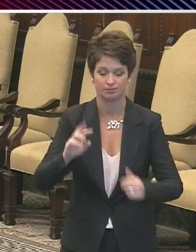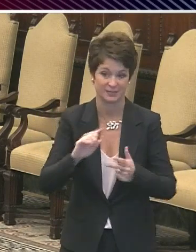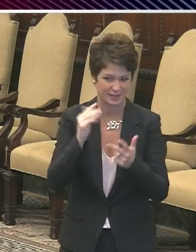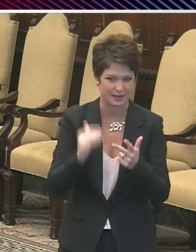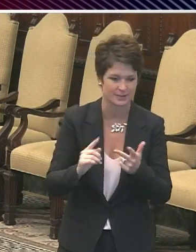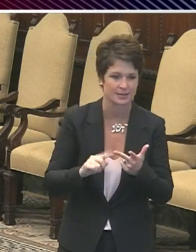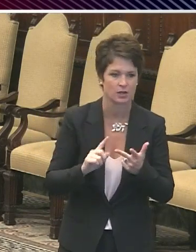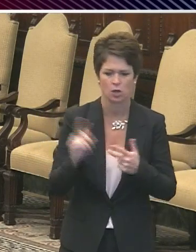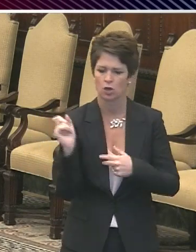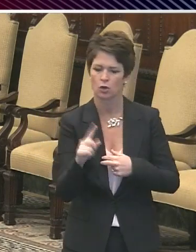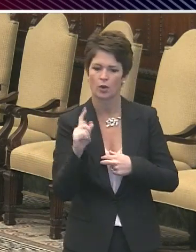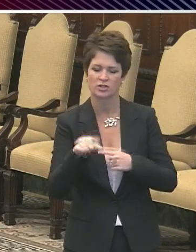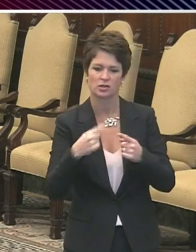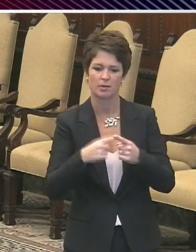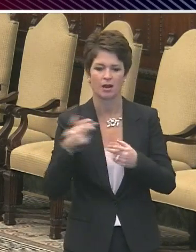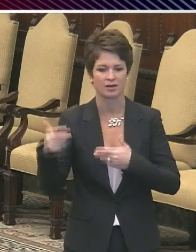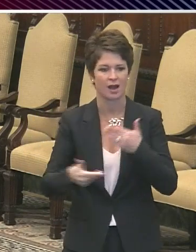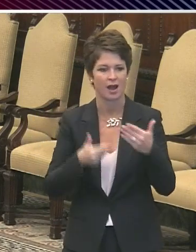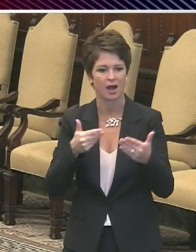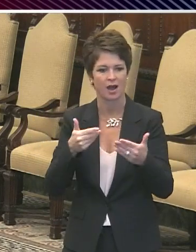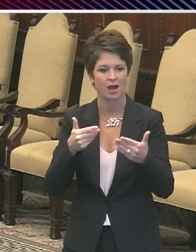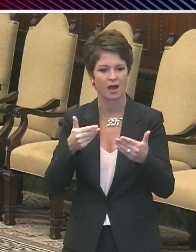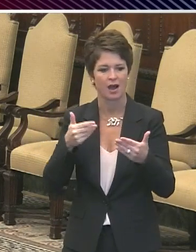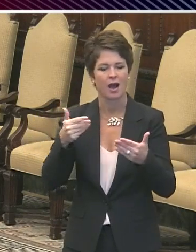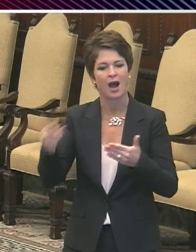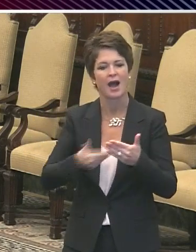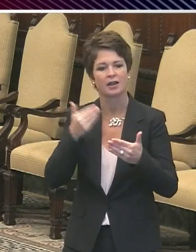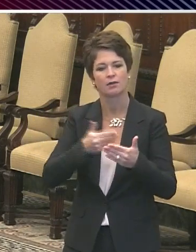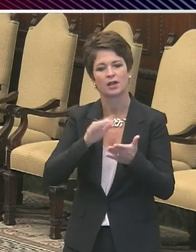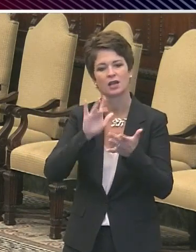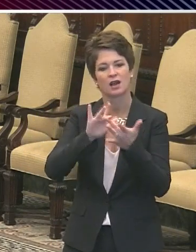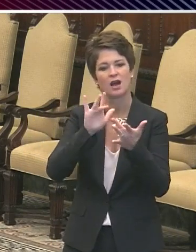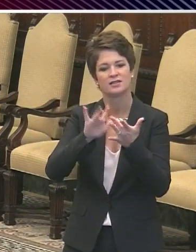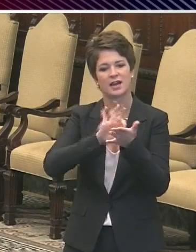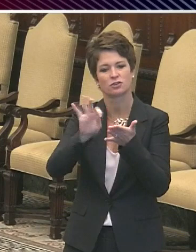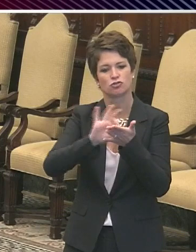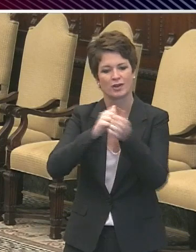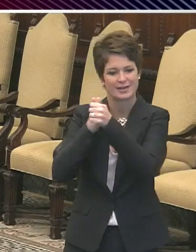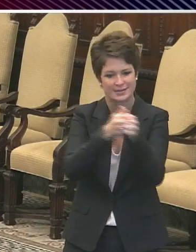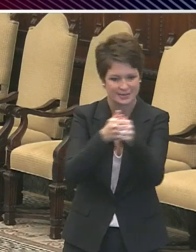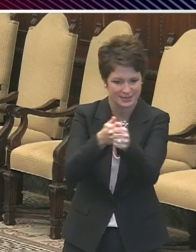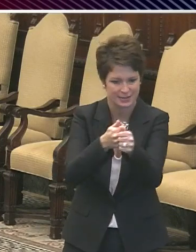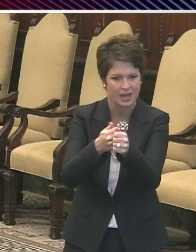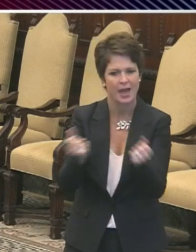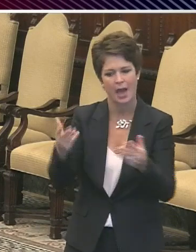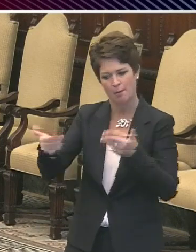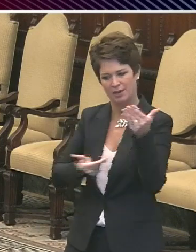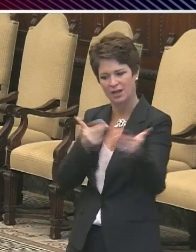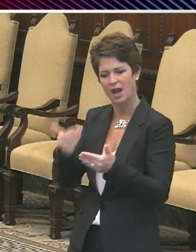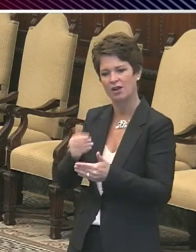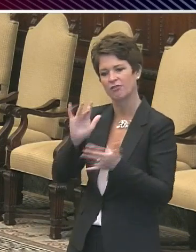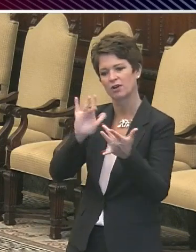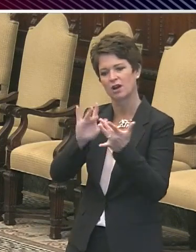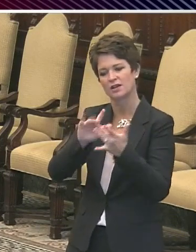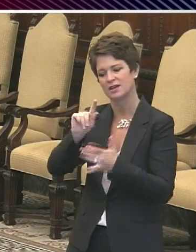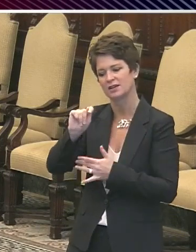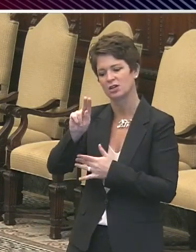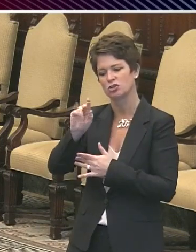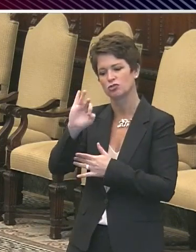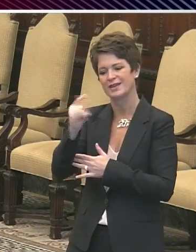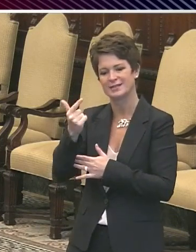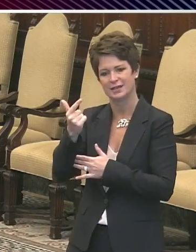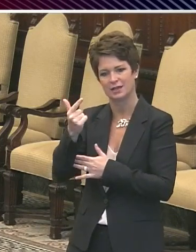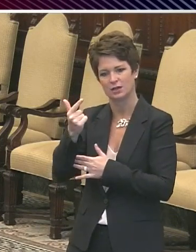have questions about the hiring of the contact tracers. How many will you be hiring? I'm not sure who's in charge of the